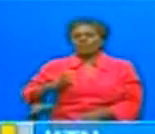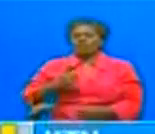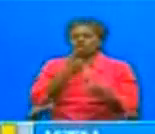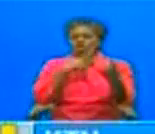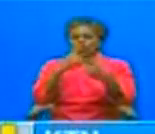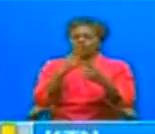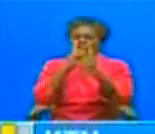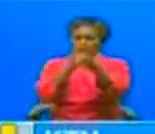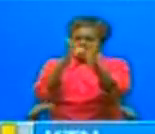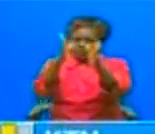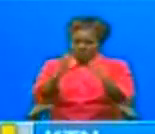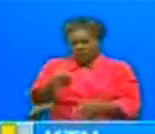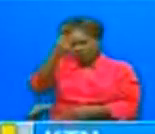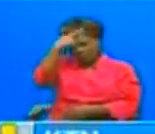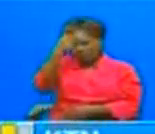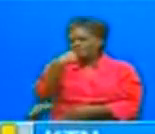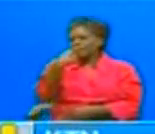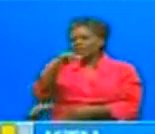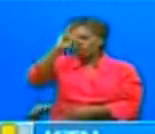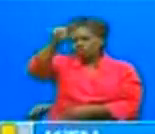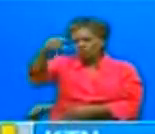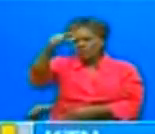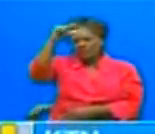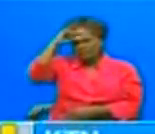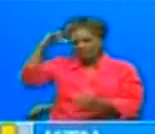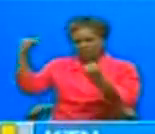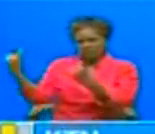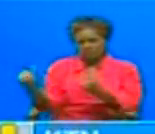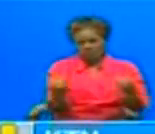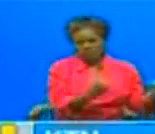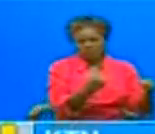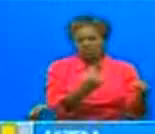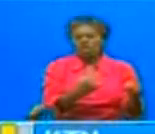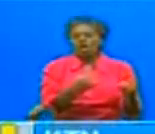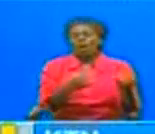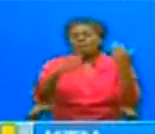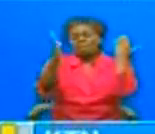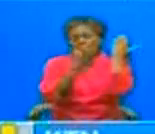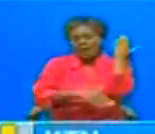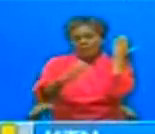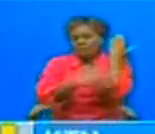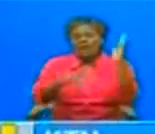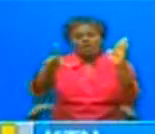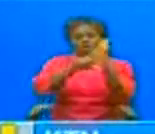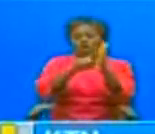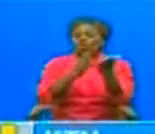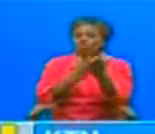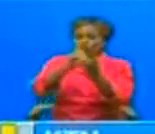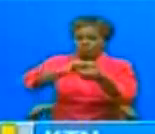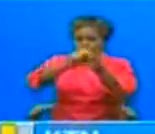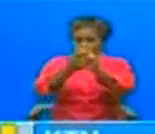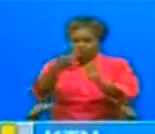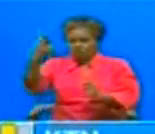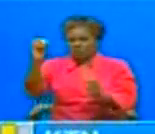Ochieng, Wetangula further accused the Jubilee government of introducing draconian laws through the Security Amendment Act